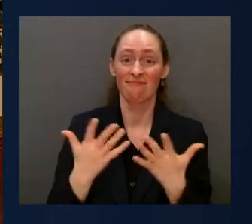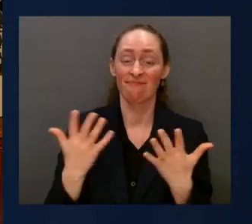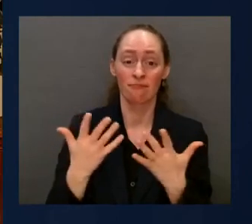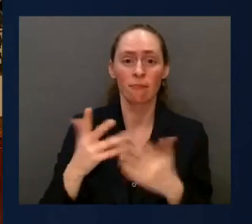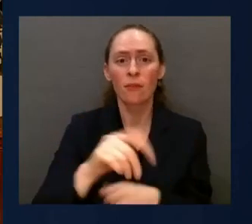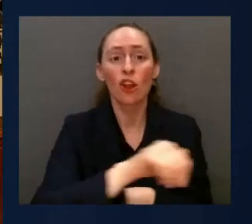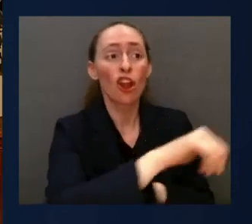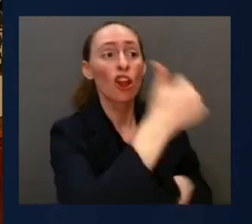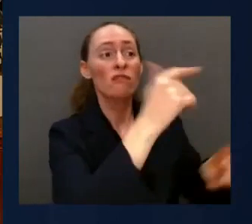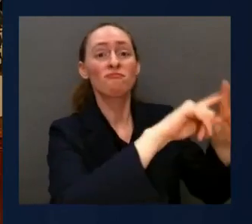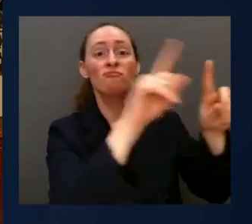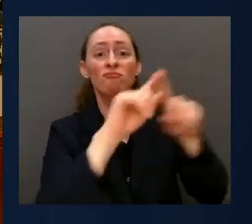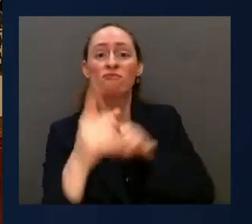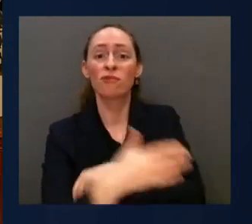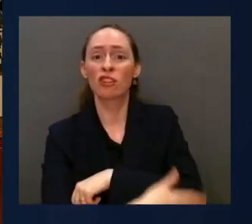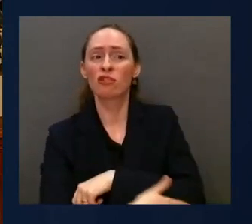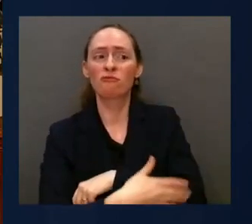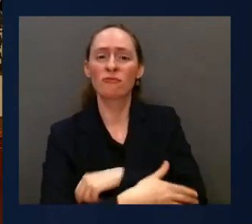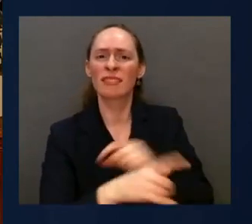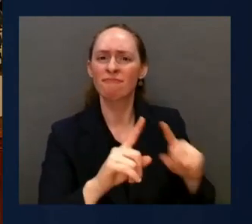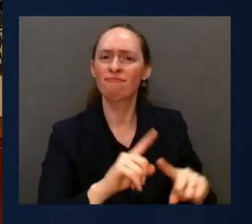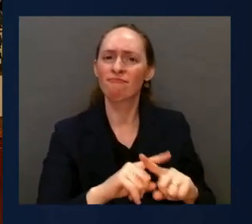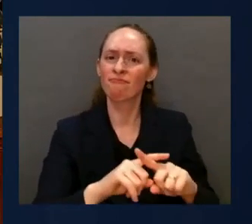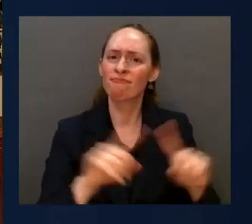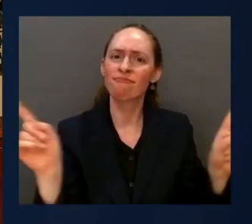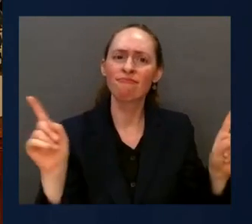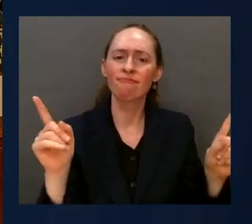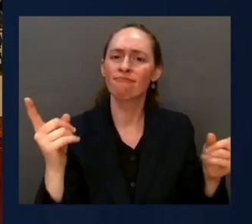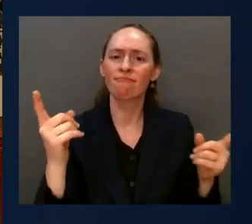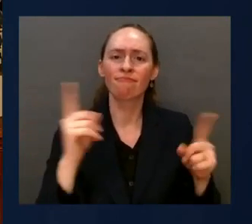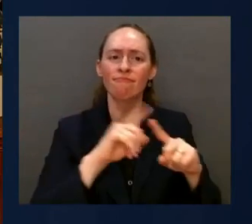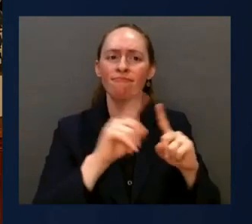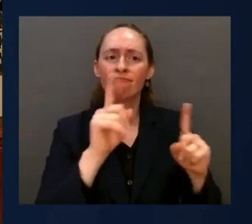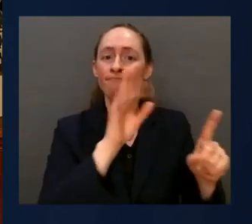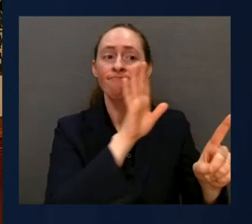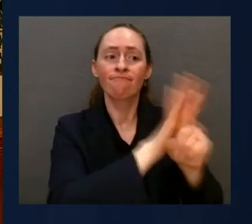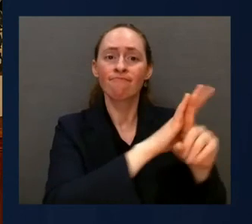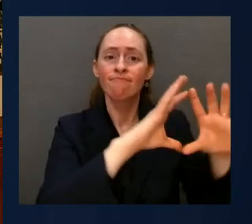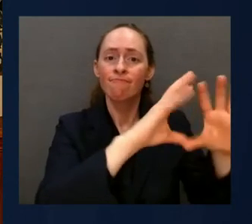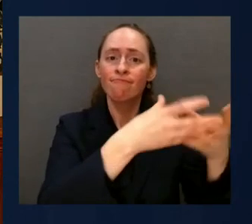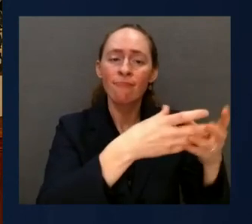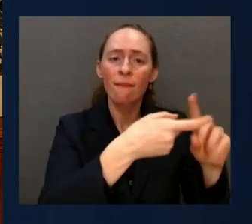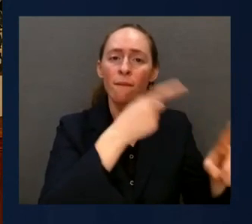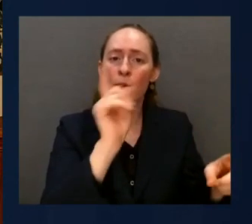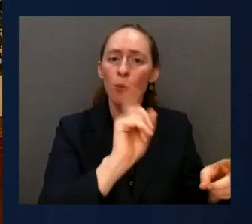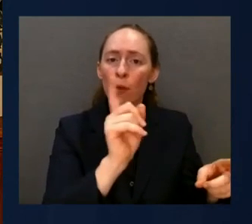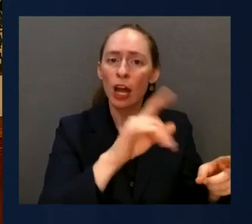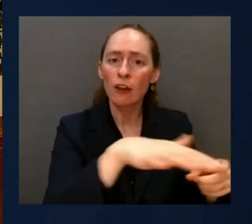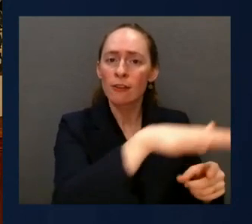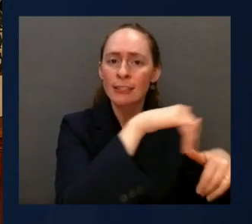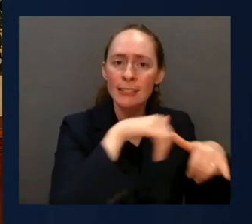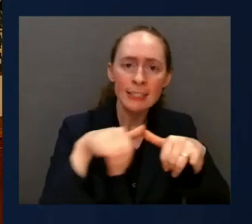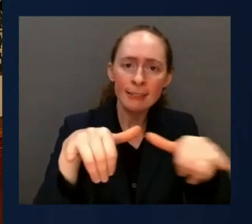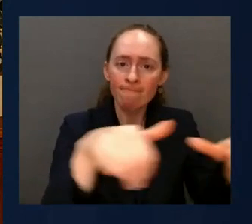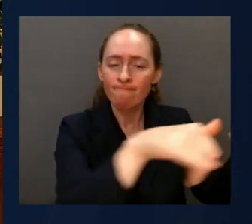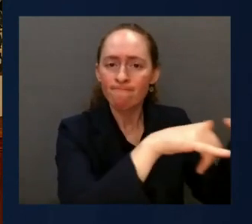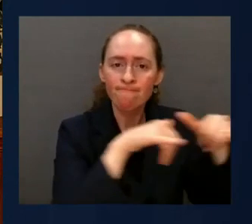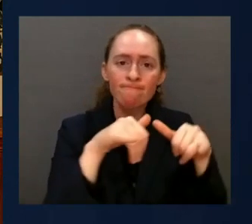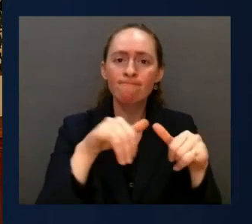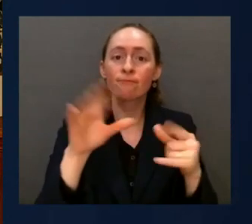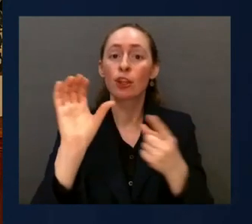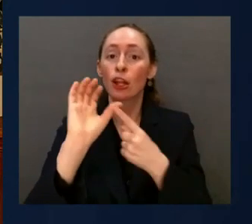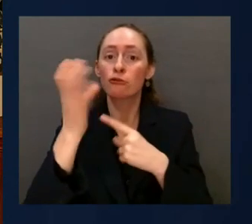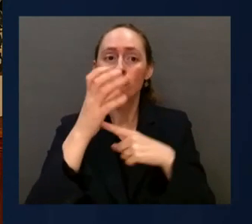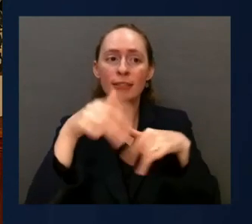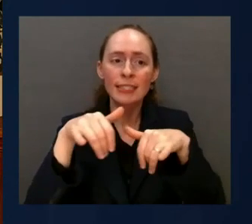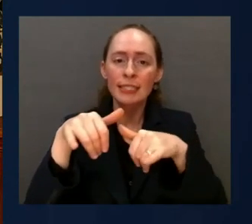are defined by geography, ethnicity. But we're the only nation based on an idea that all